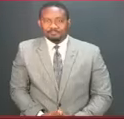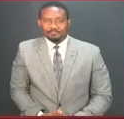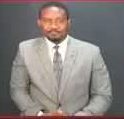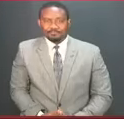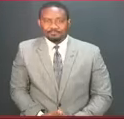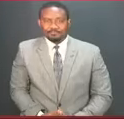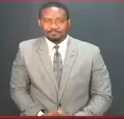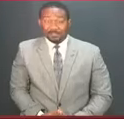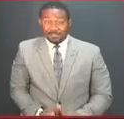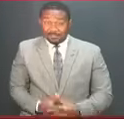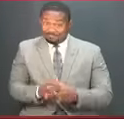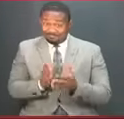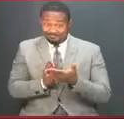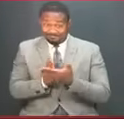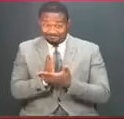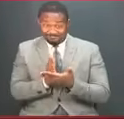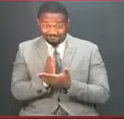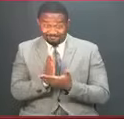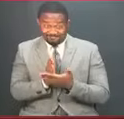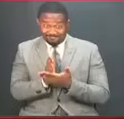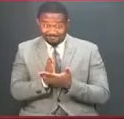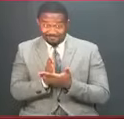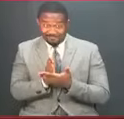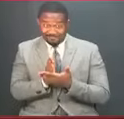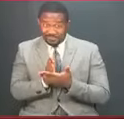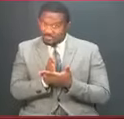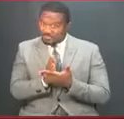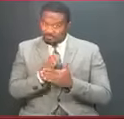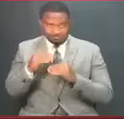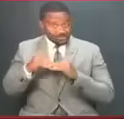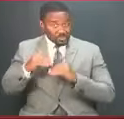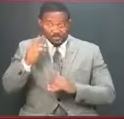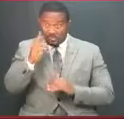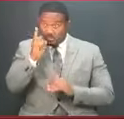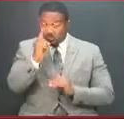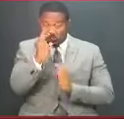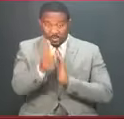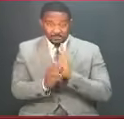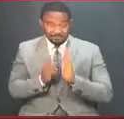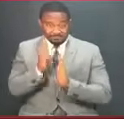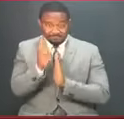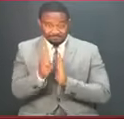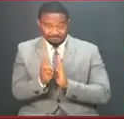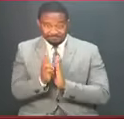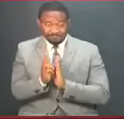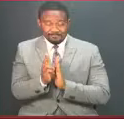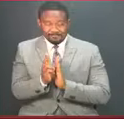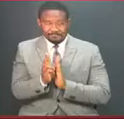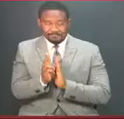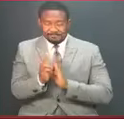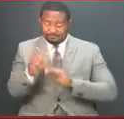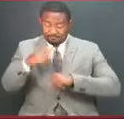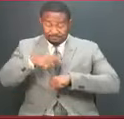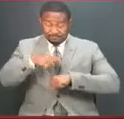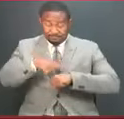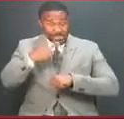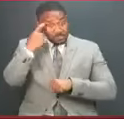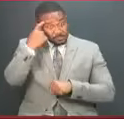You are right. Yes, more than 1 hour. And I think it's